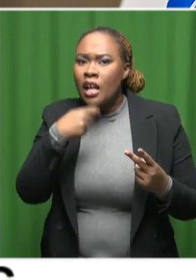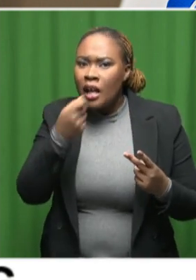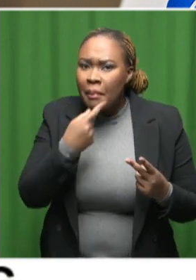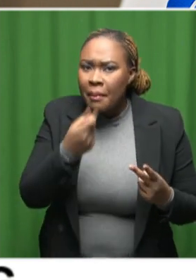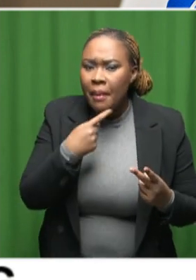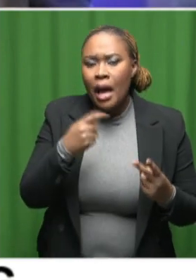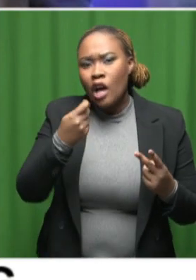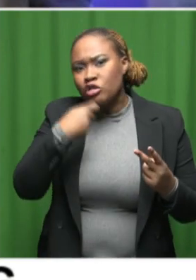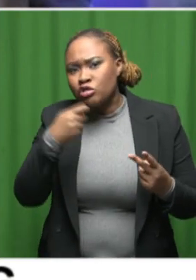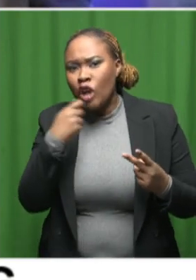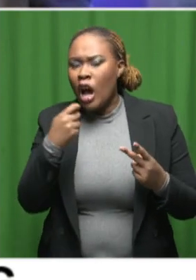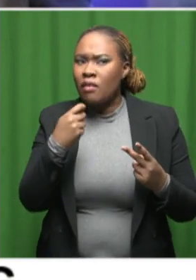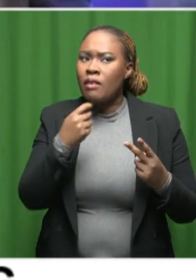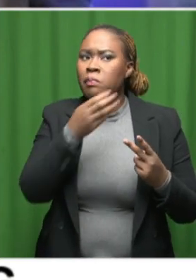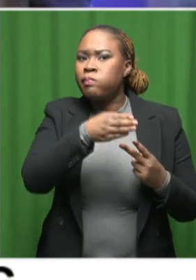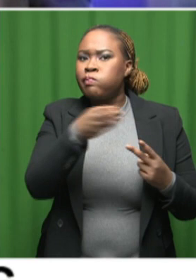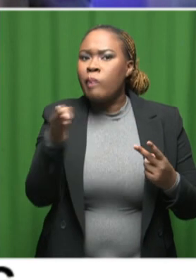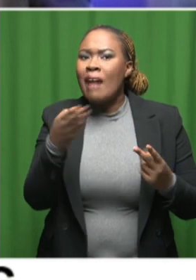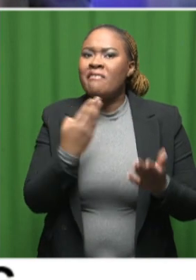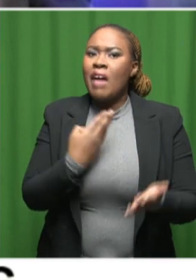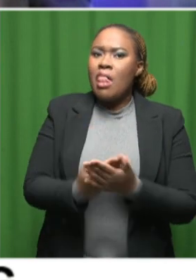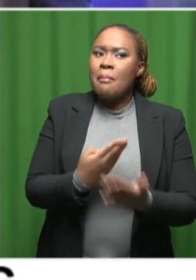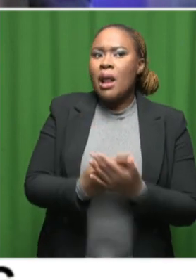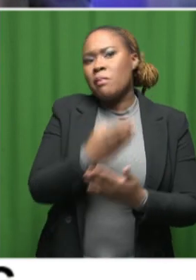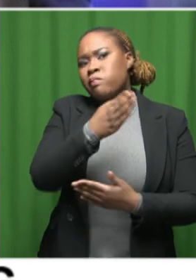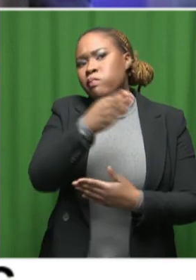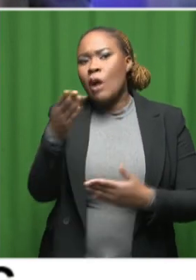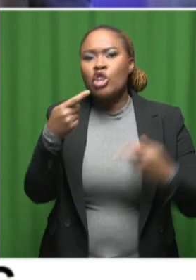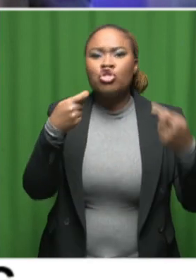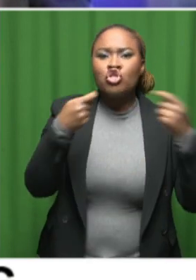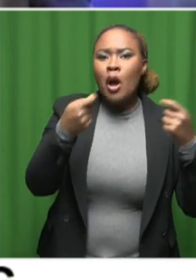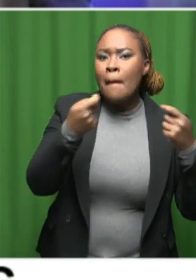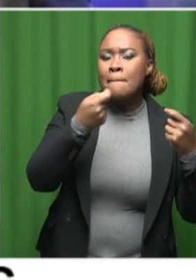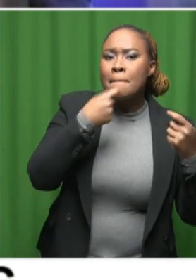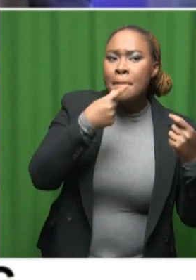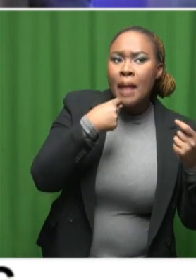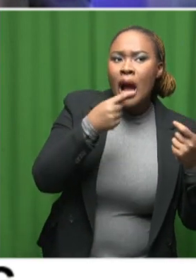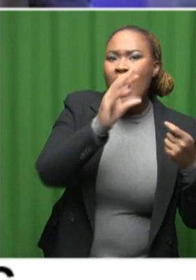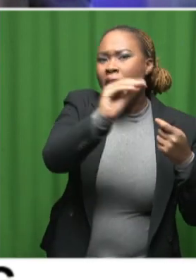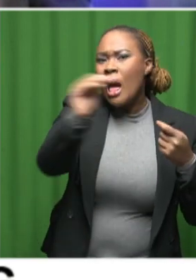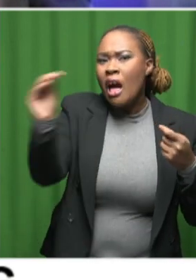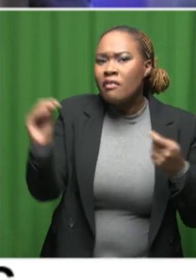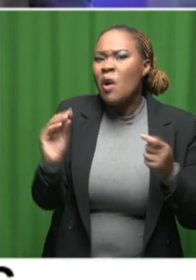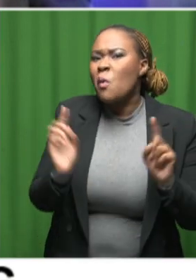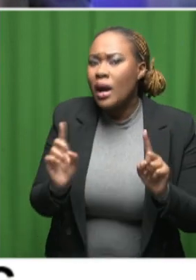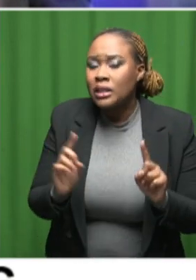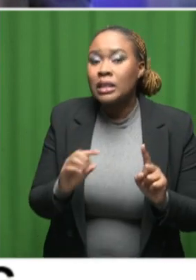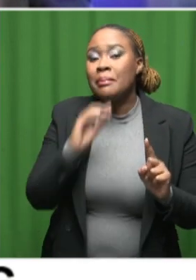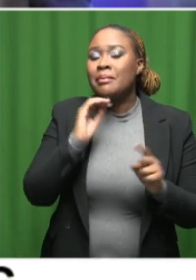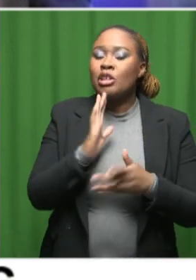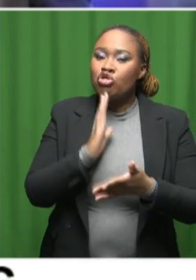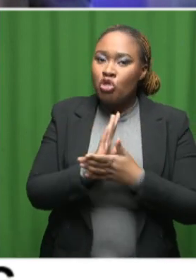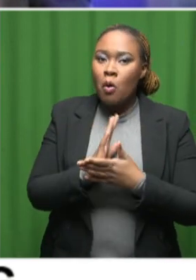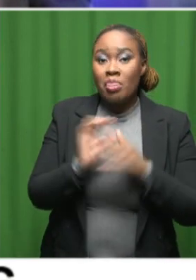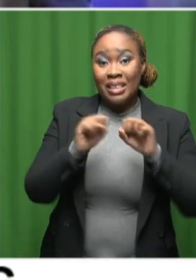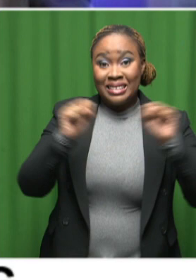you actually prescribe and when you make these decisions electronically, can we make the systems electronically smart?